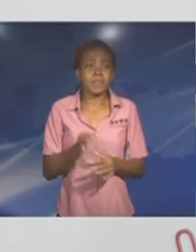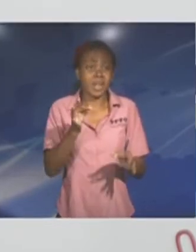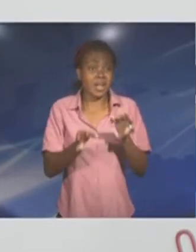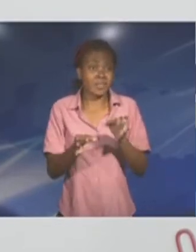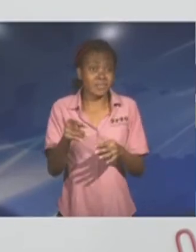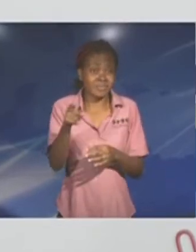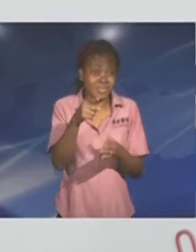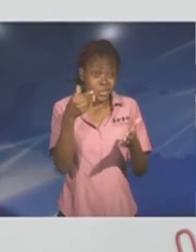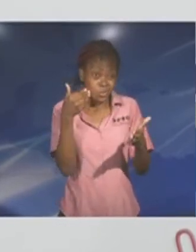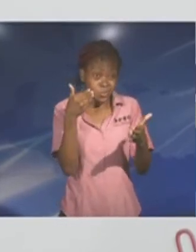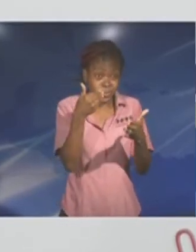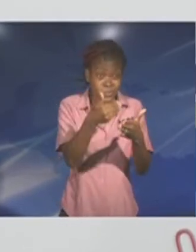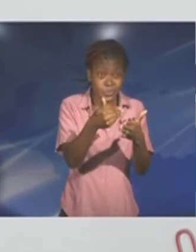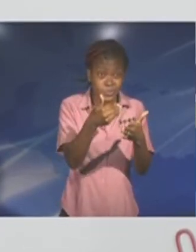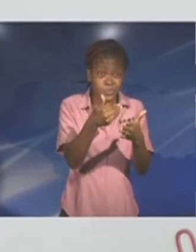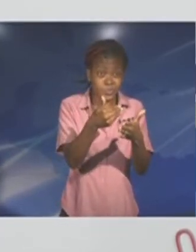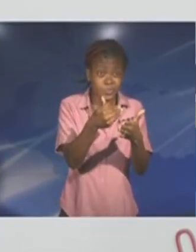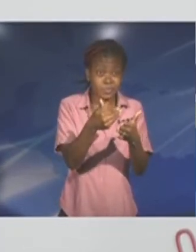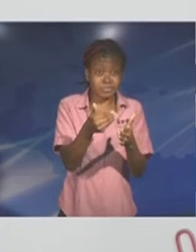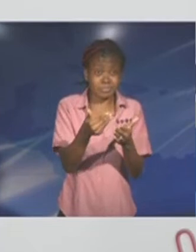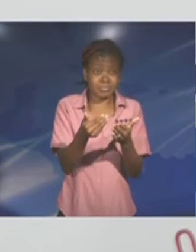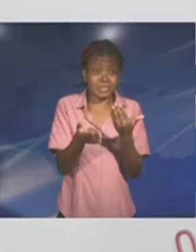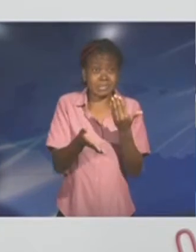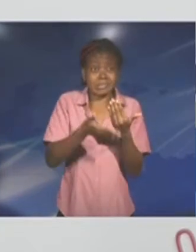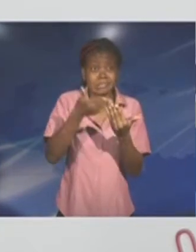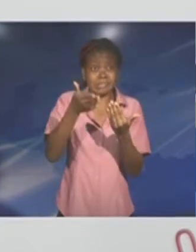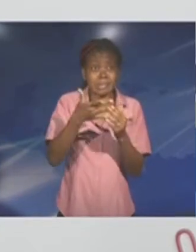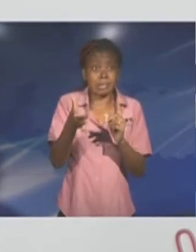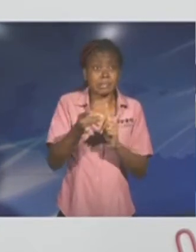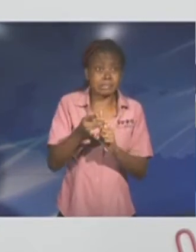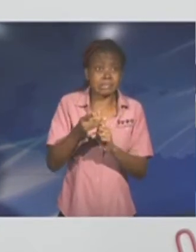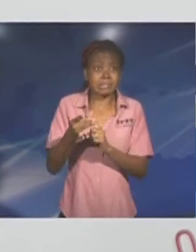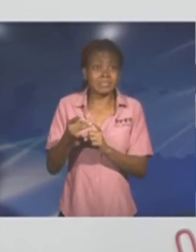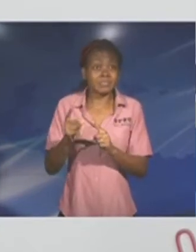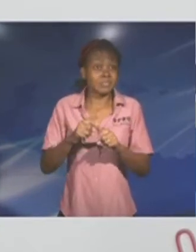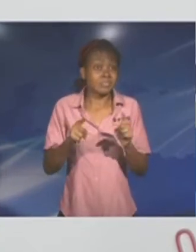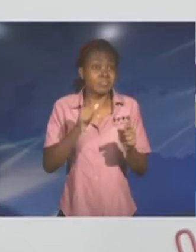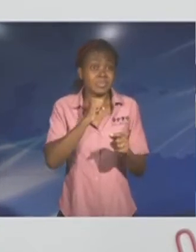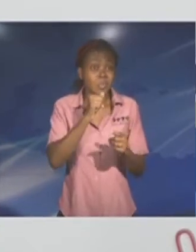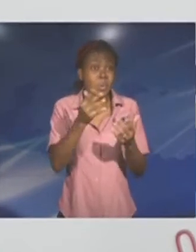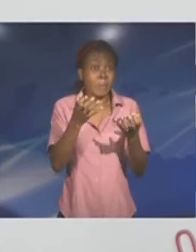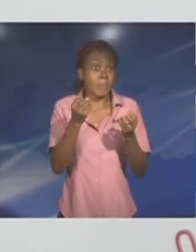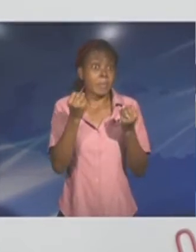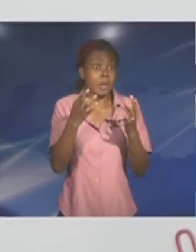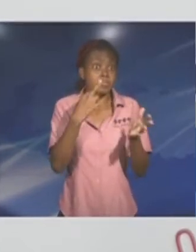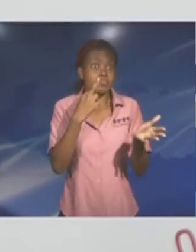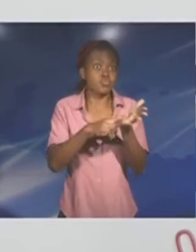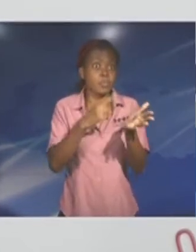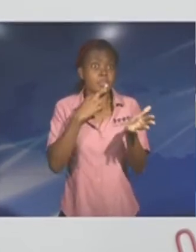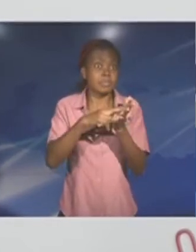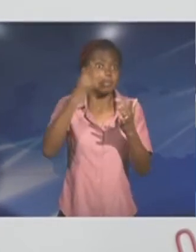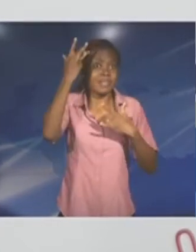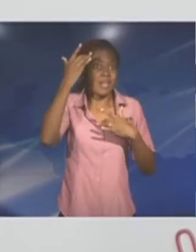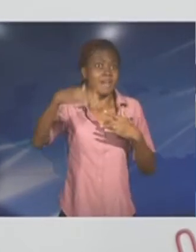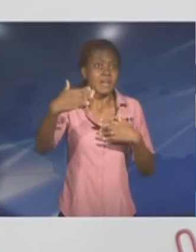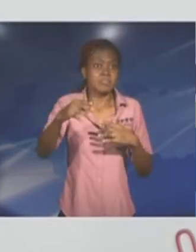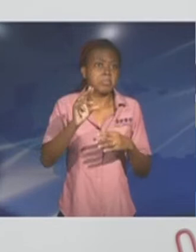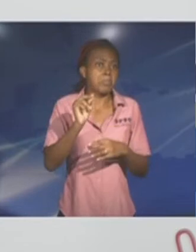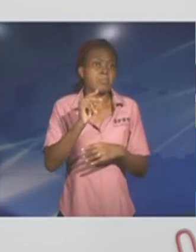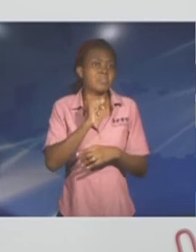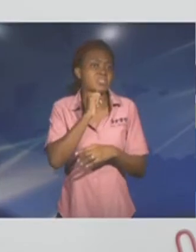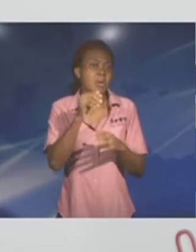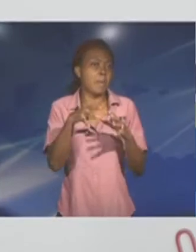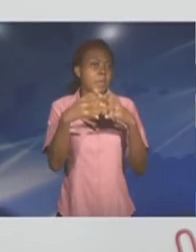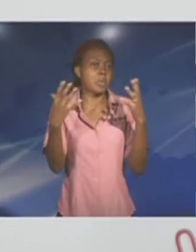close contact. We haven't had specific reports come to our level yet, but the school